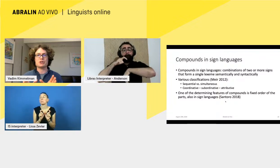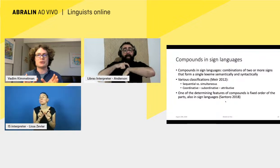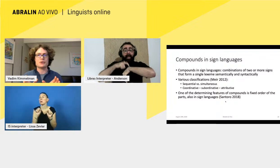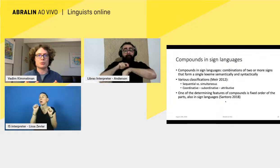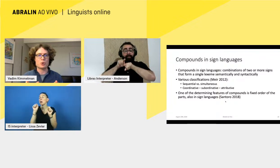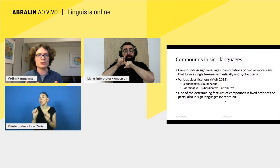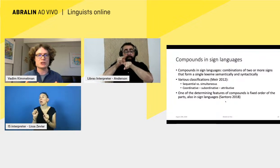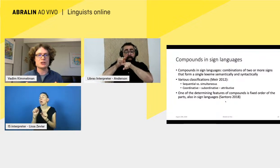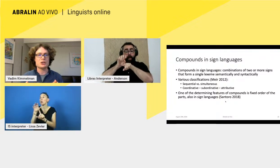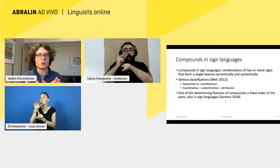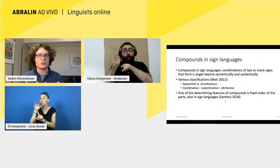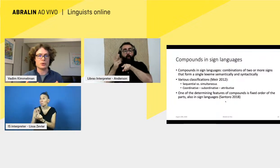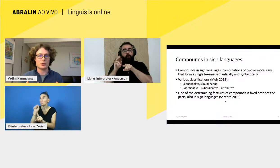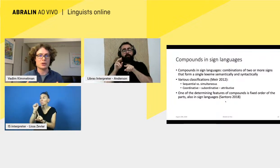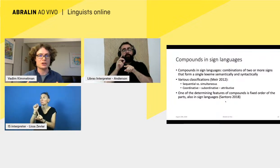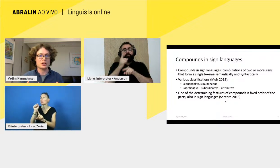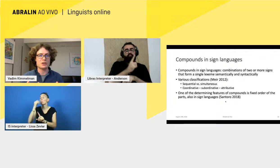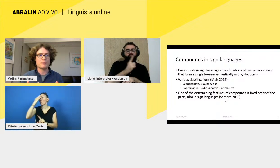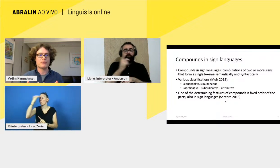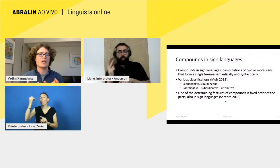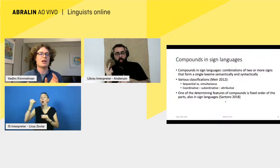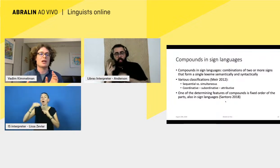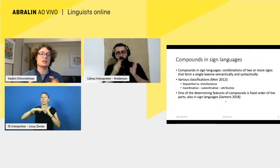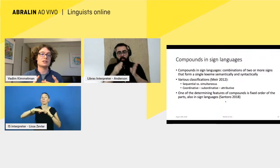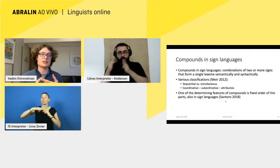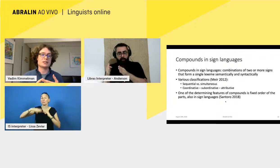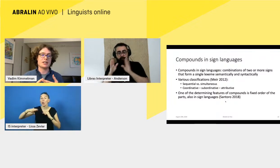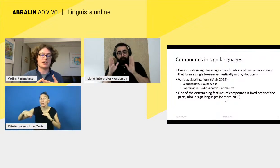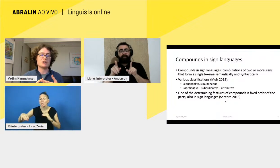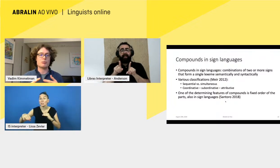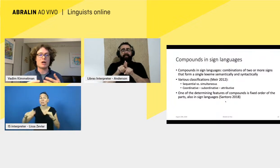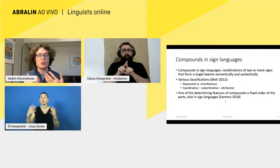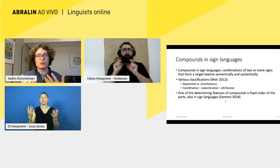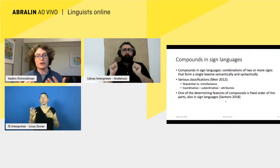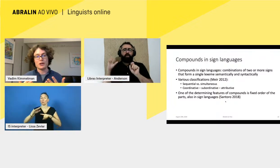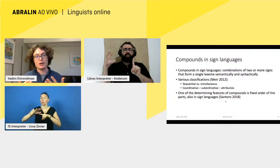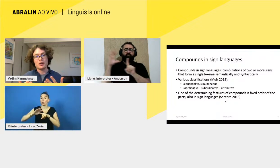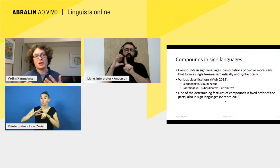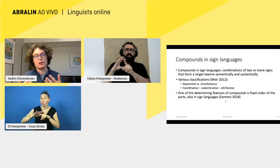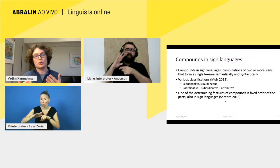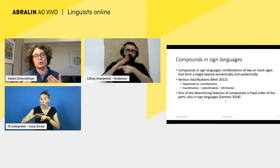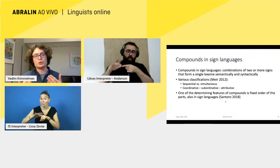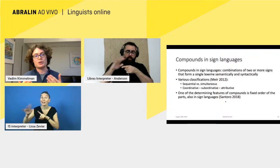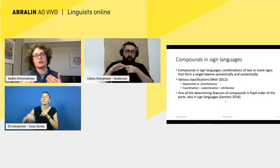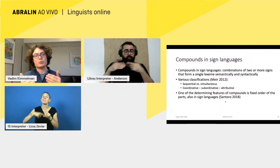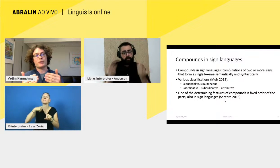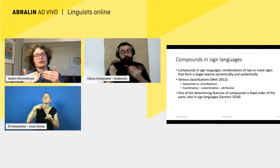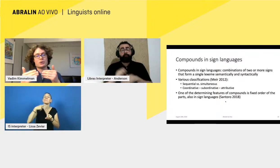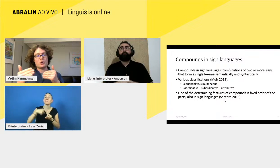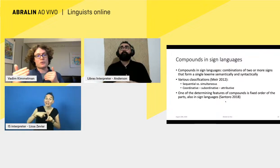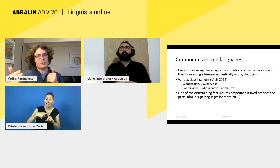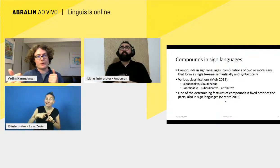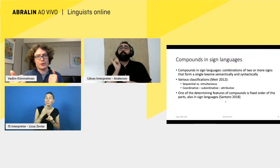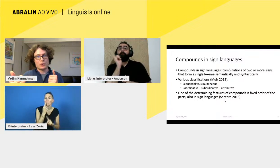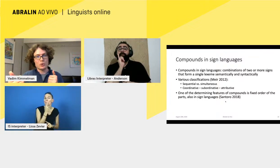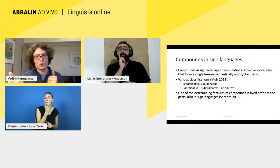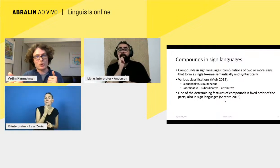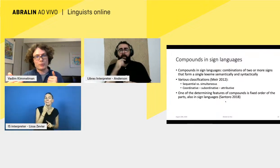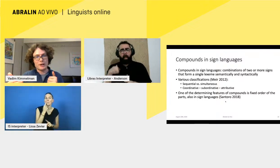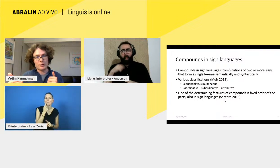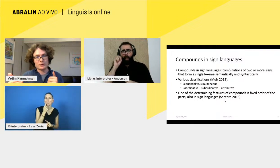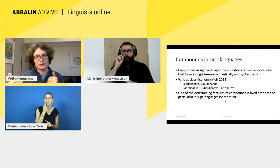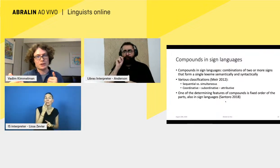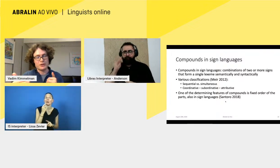identified by specific prosody or phonology. And as I said, mouthing usually spreads over the